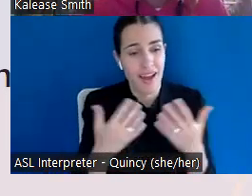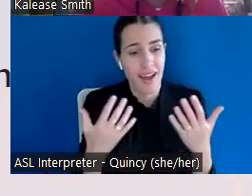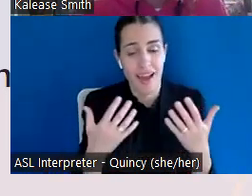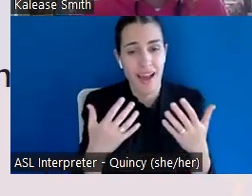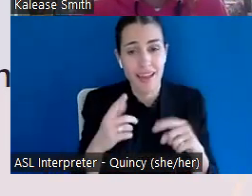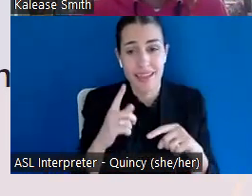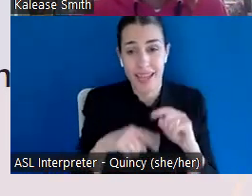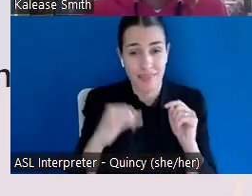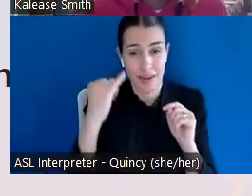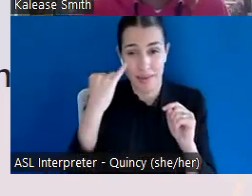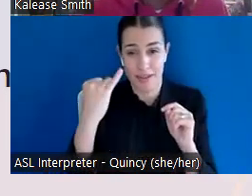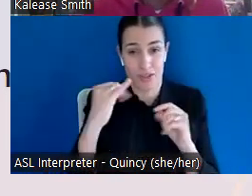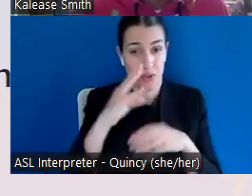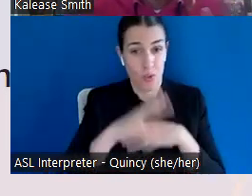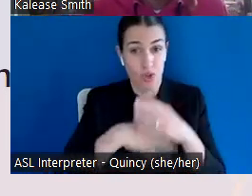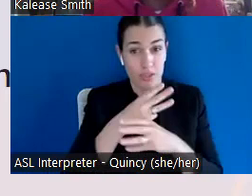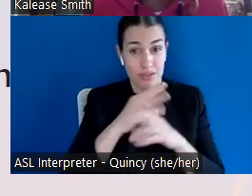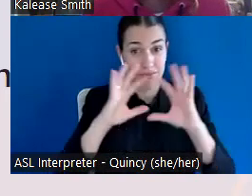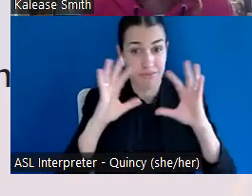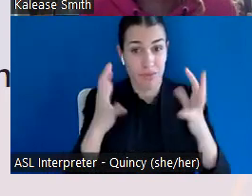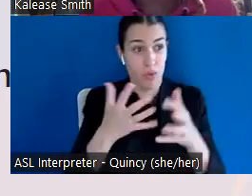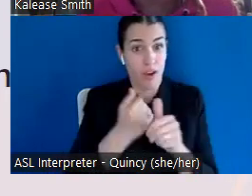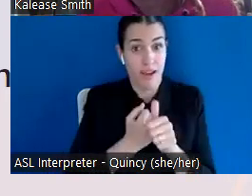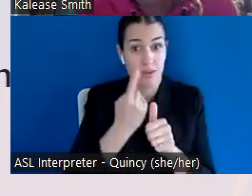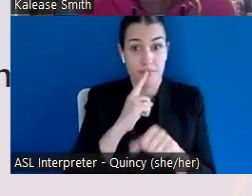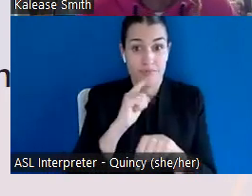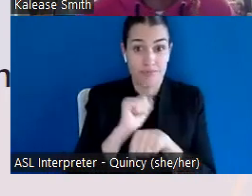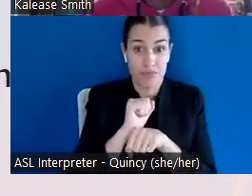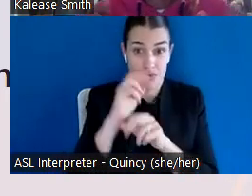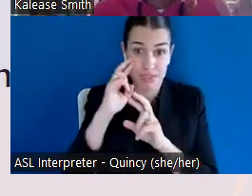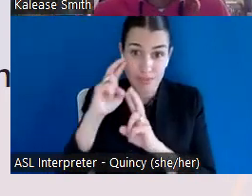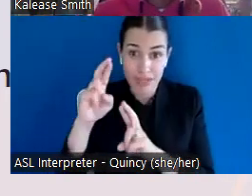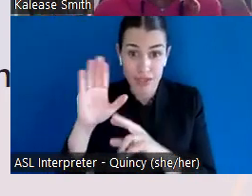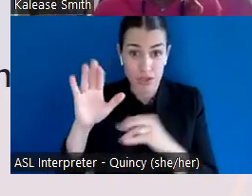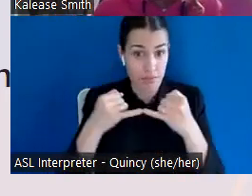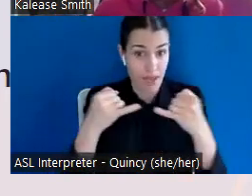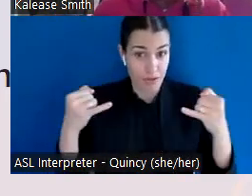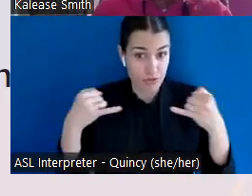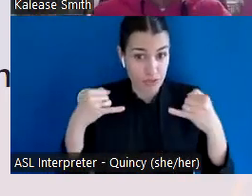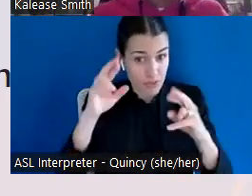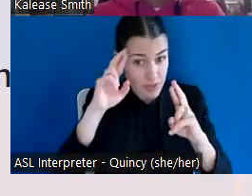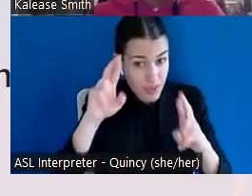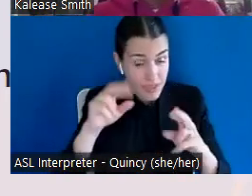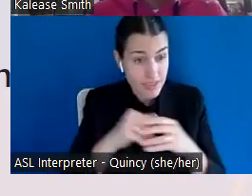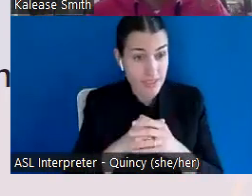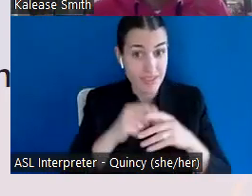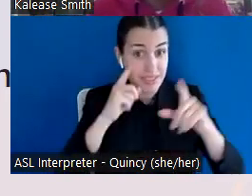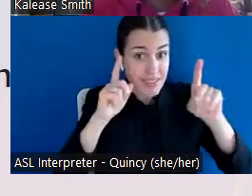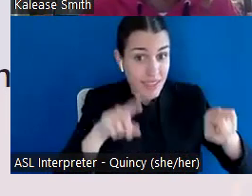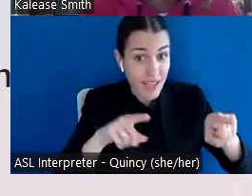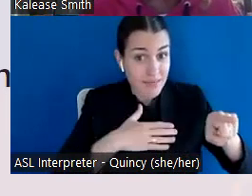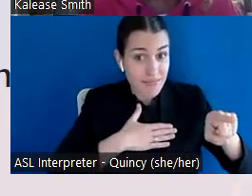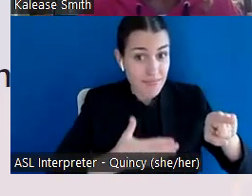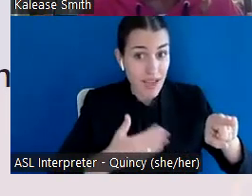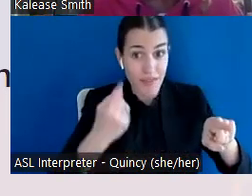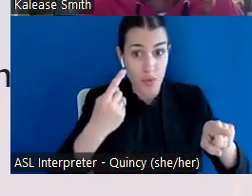imagine a world where everybody is respected, where their boundaries are respected, where consent is that everybody knows what that means.